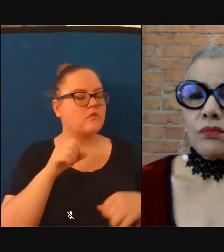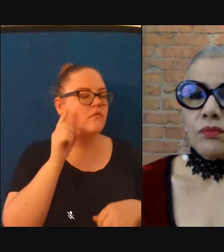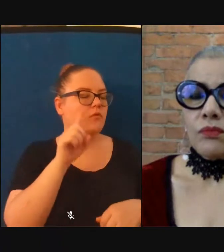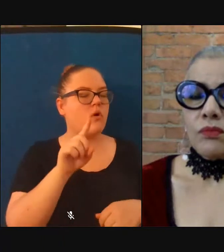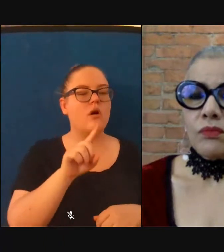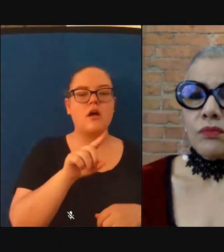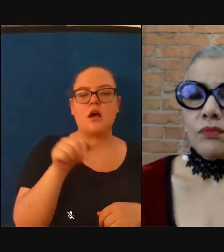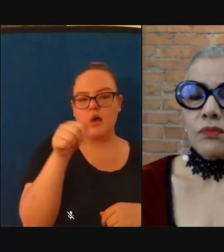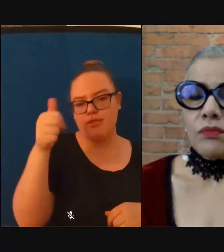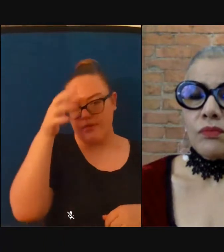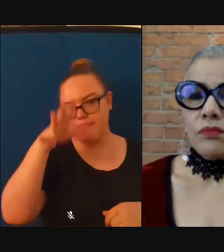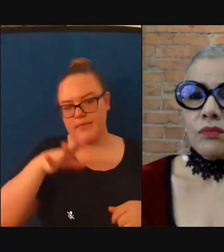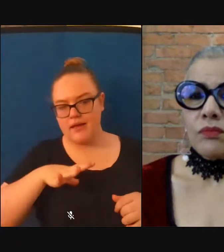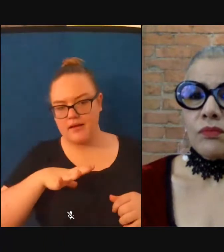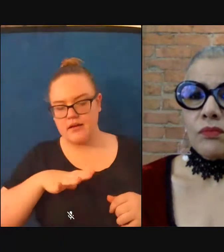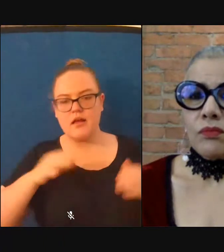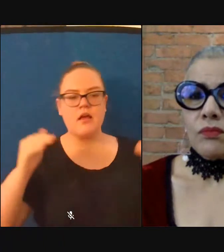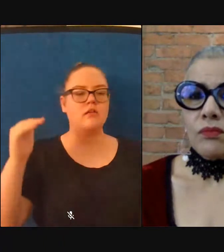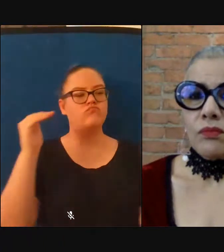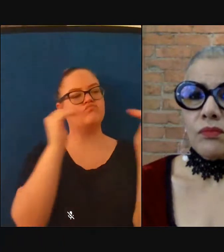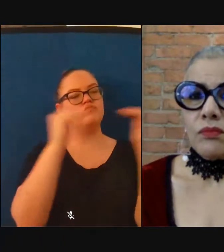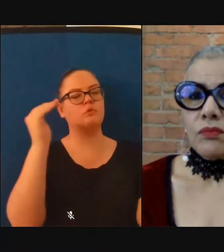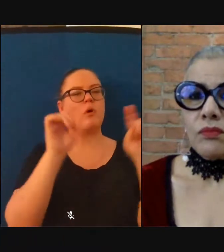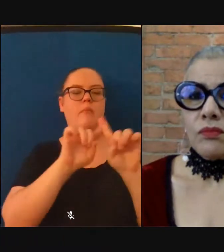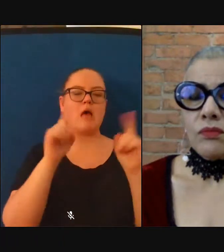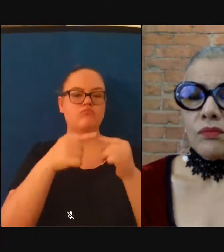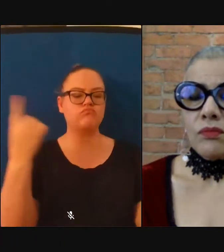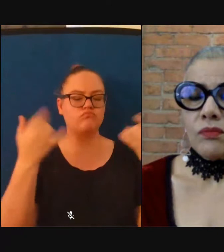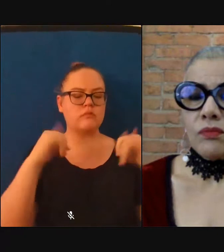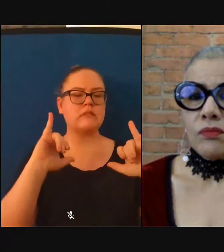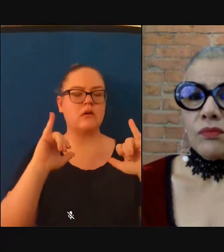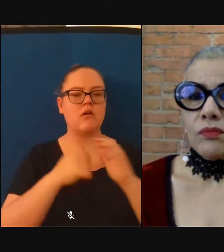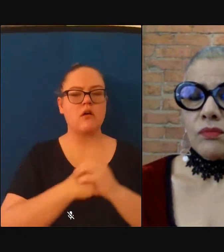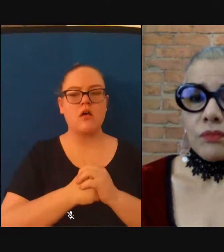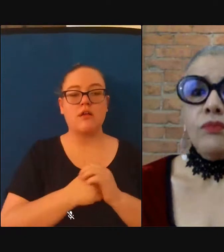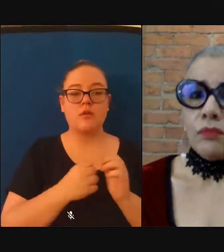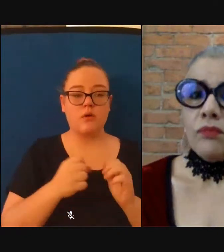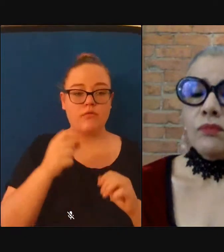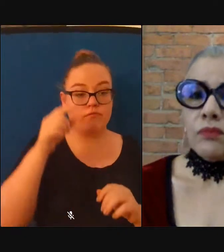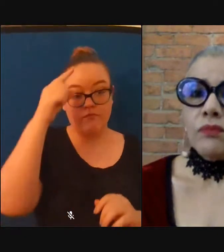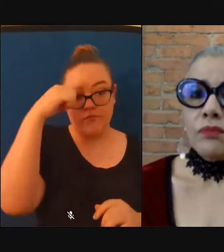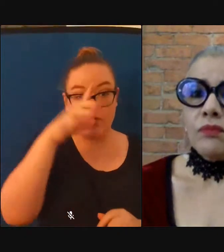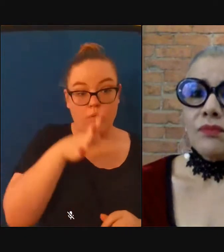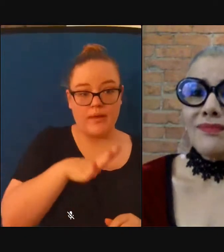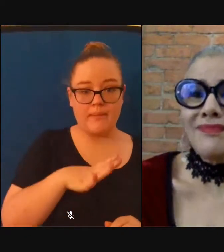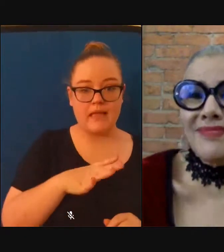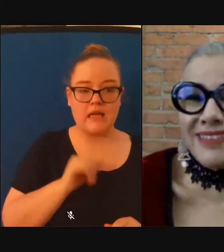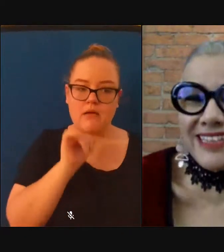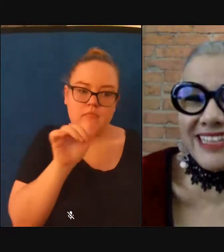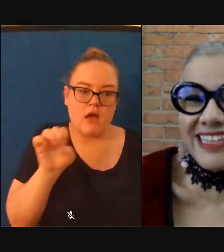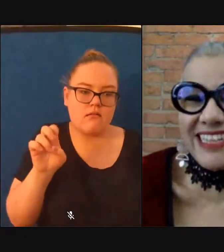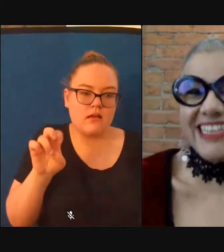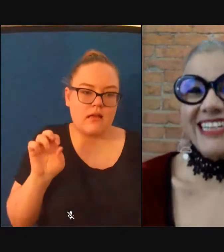for female presenting people in this environment, that is just not the case. Like, I don't even get to be poison ivy. I'm just